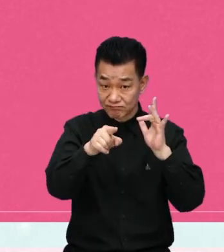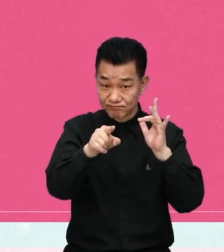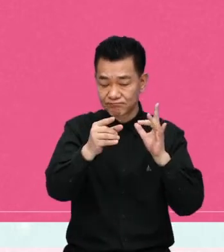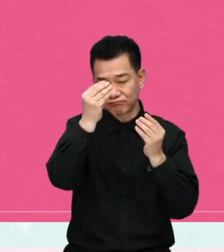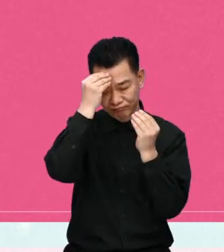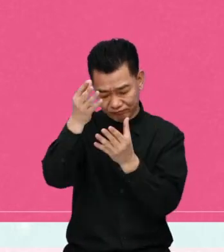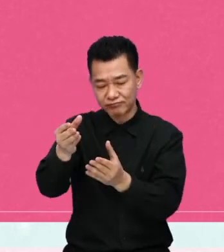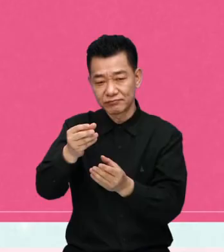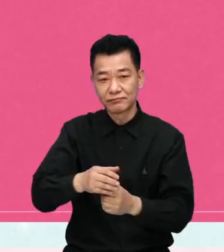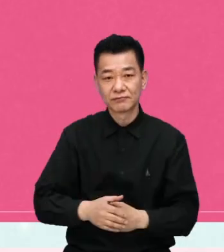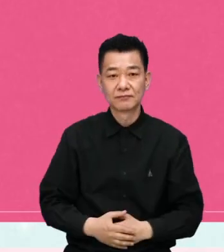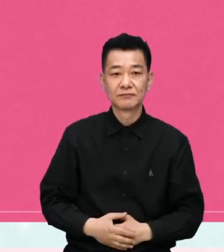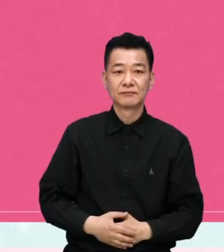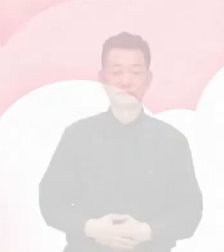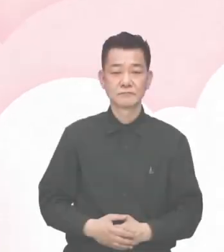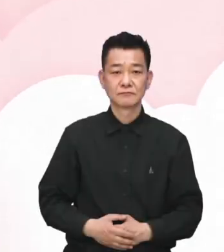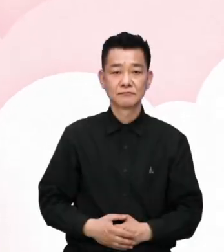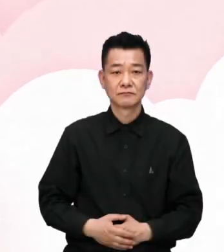as well.